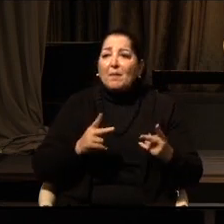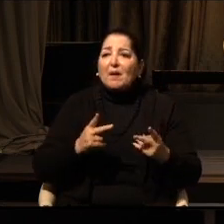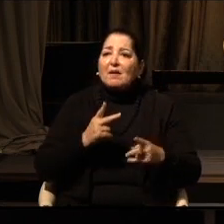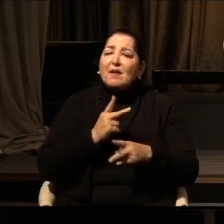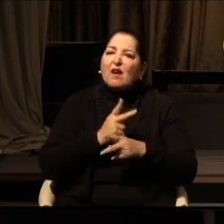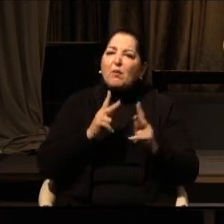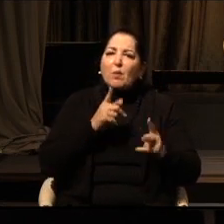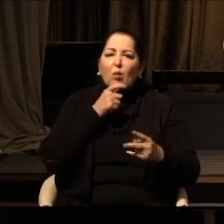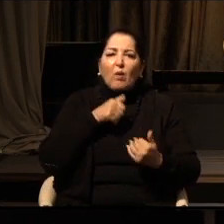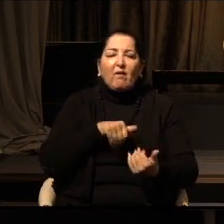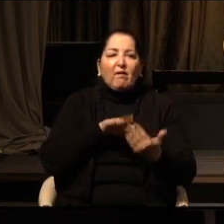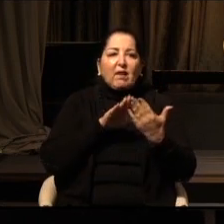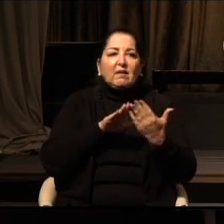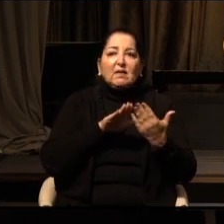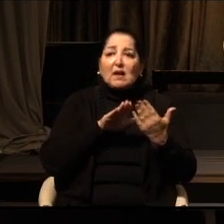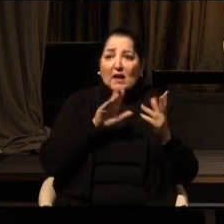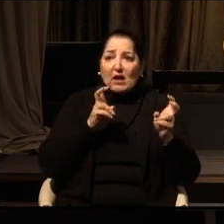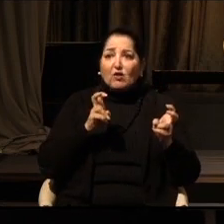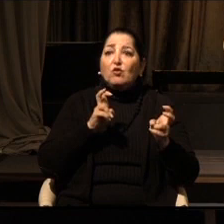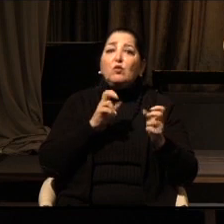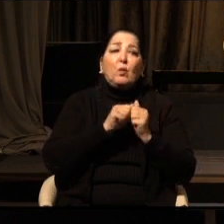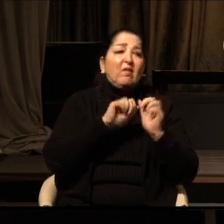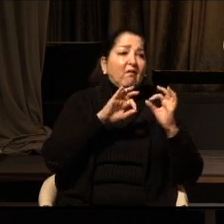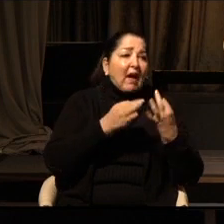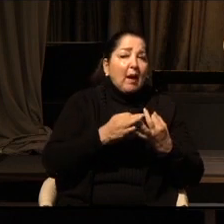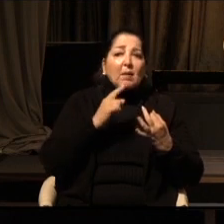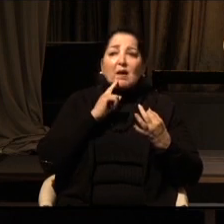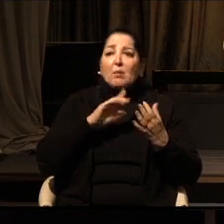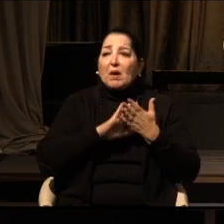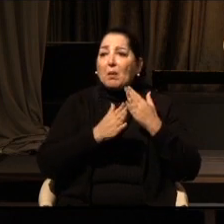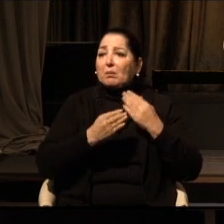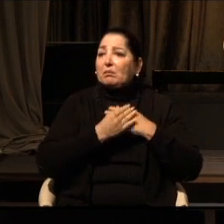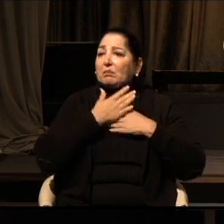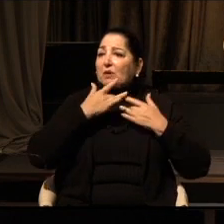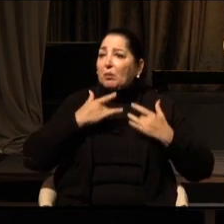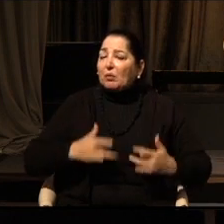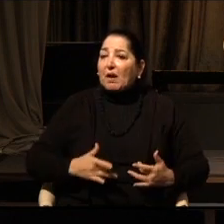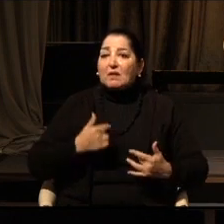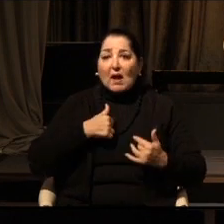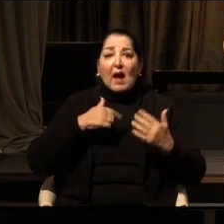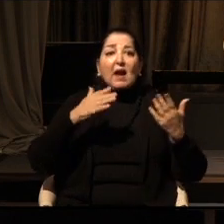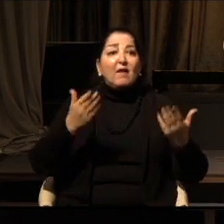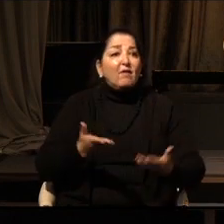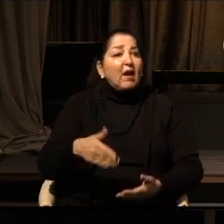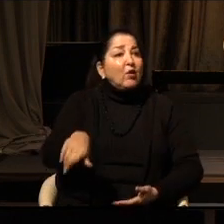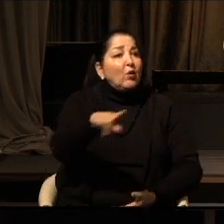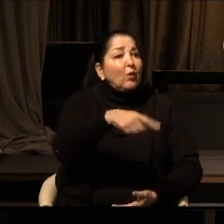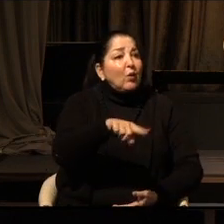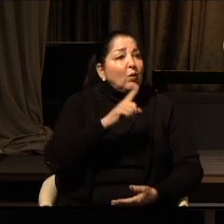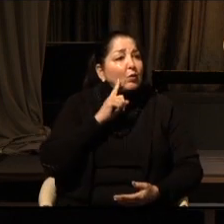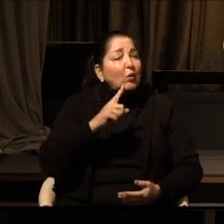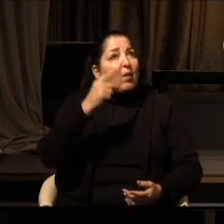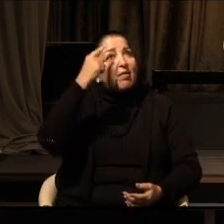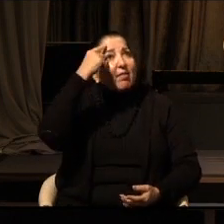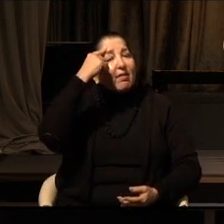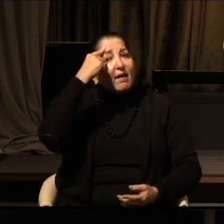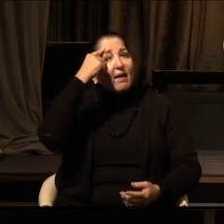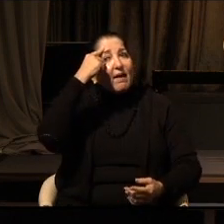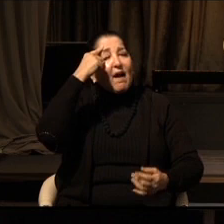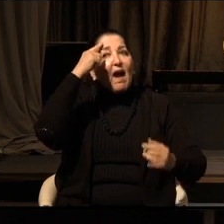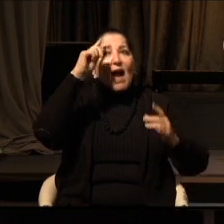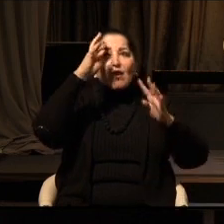who are facing issues with their families. And I invite you to reimagine policies